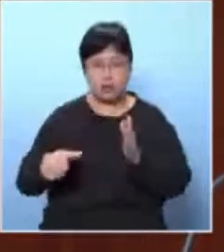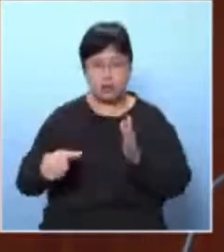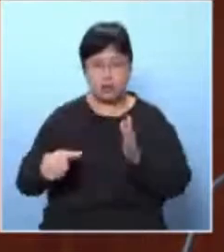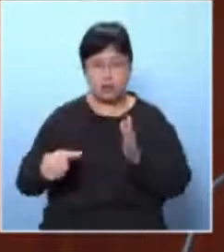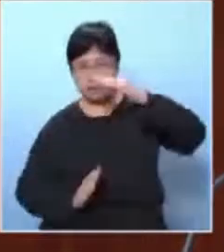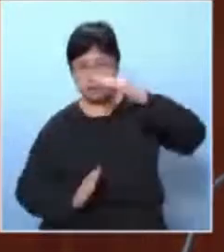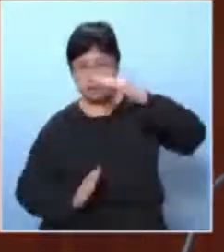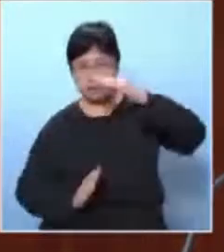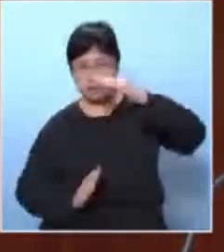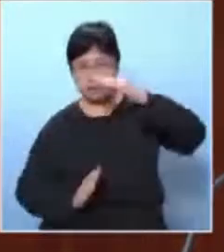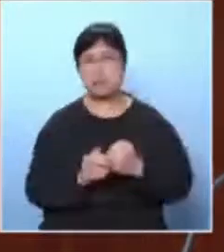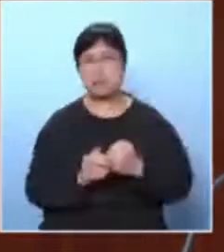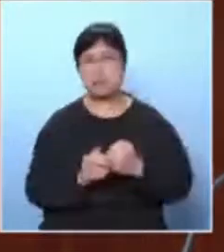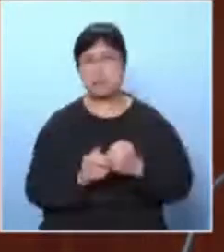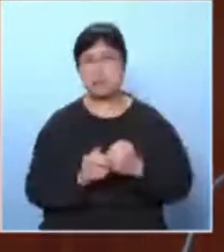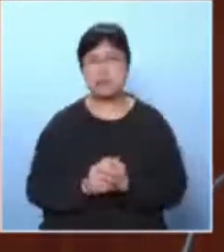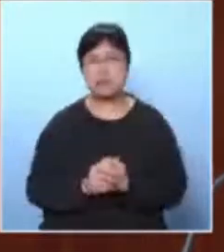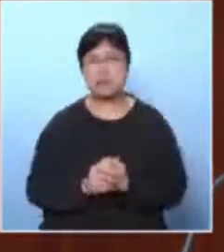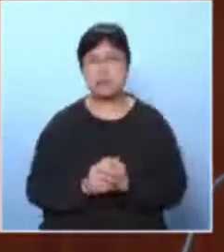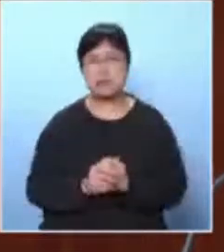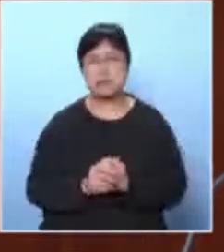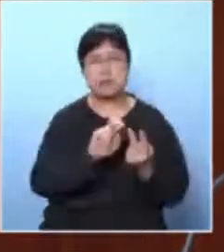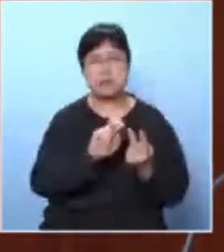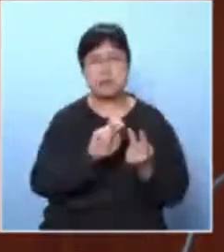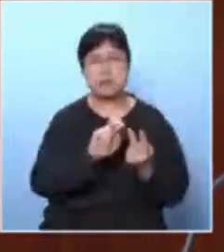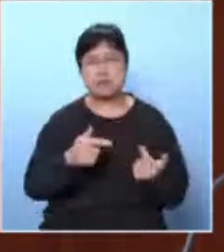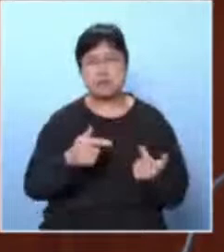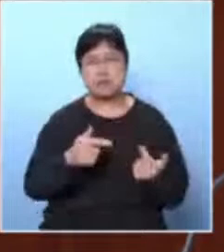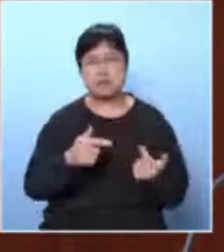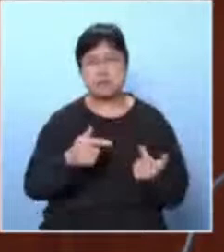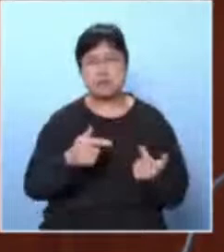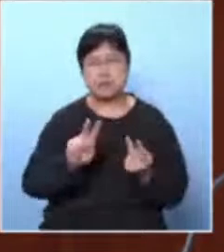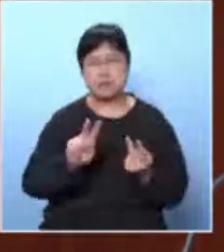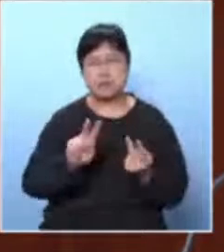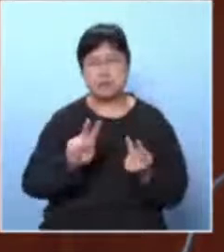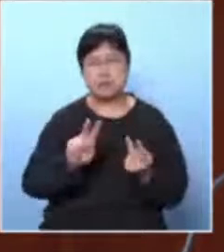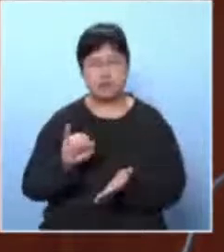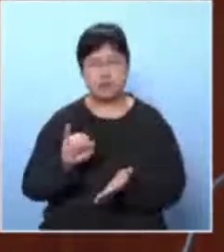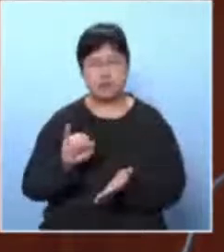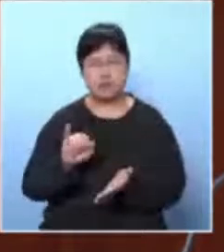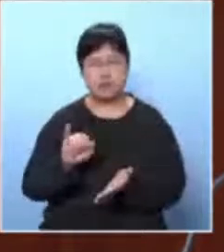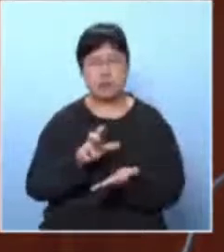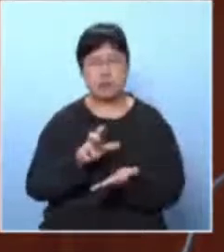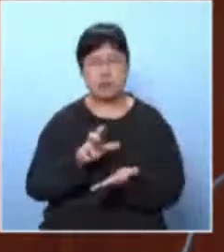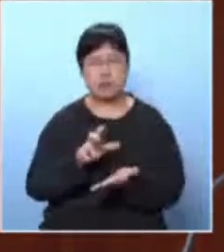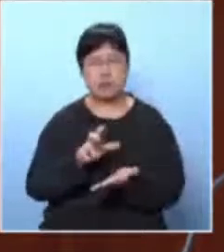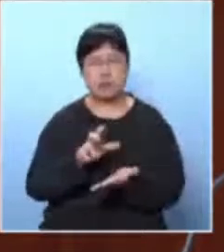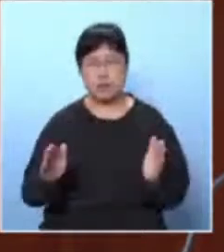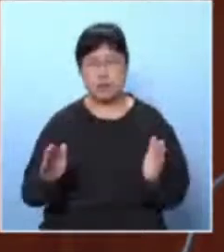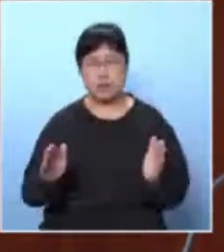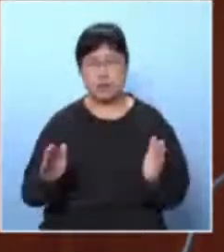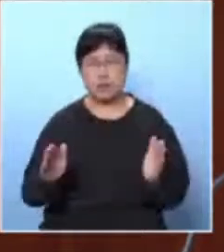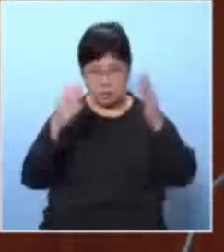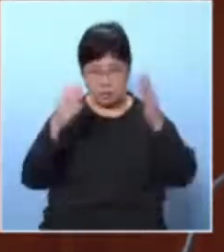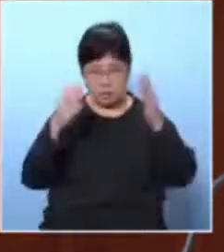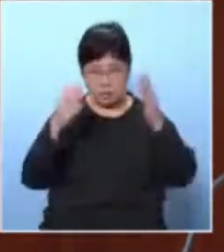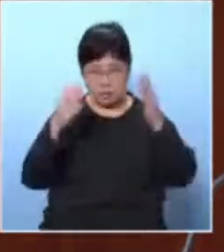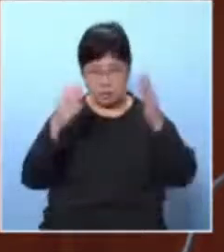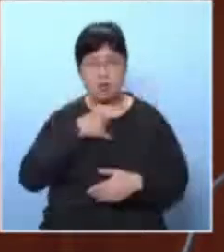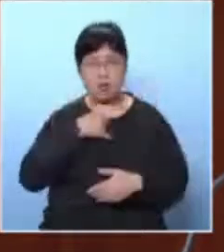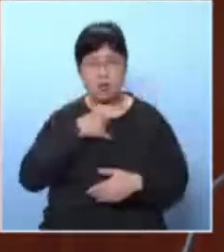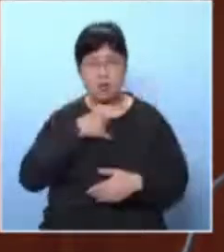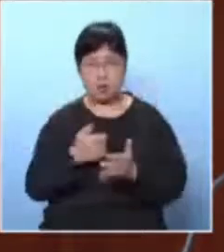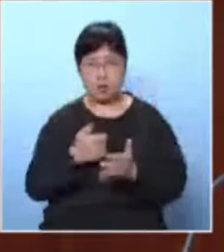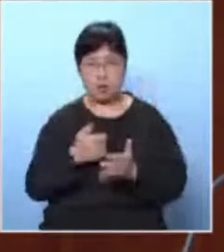Starting from the year of assessment 2024 and 25, we will raise the deduction ceiling for home loan interest